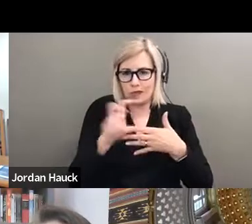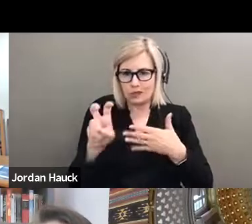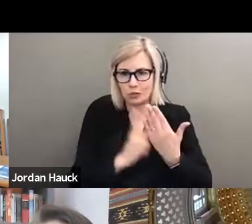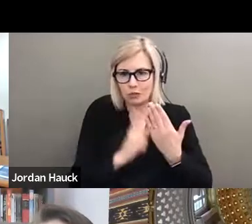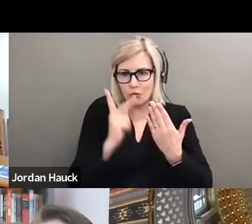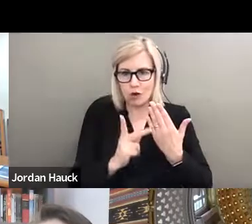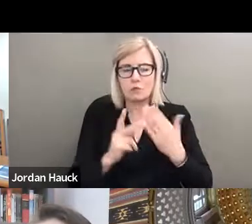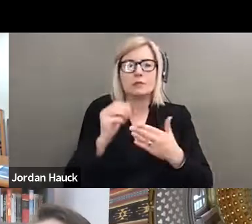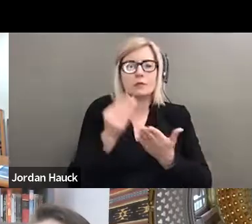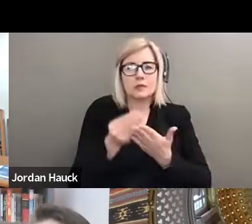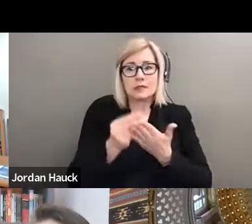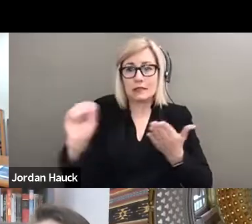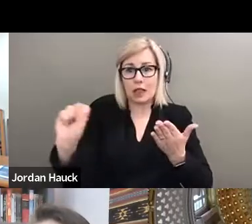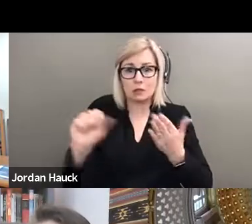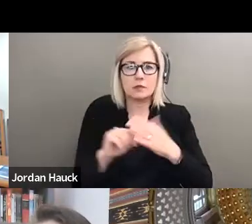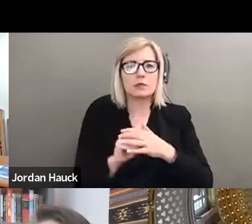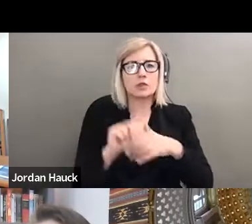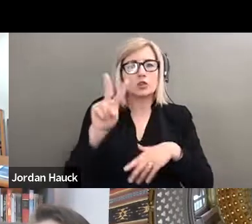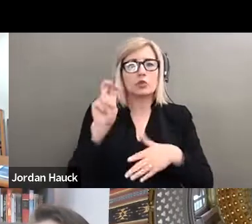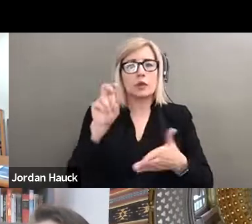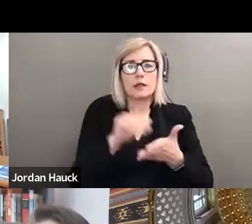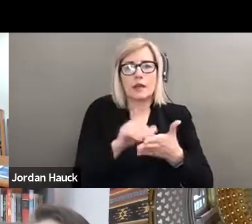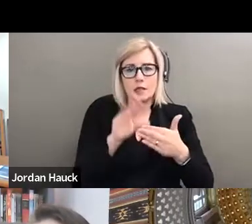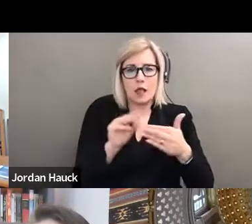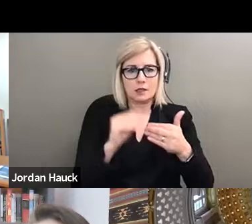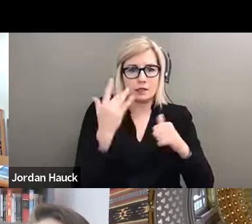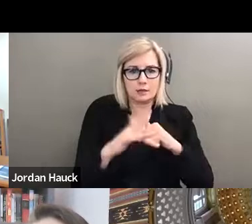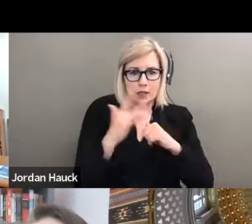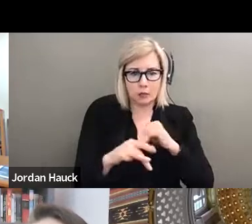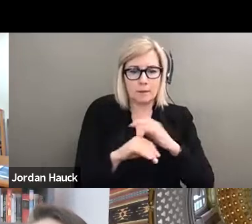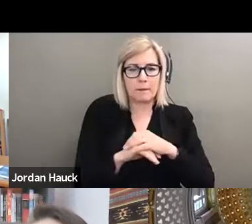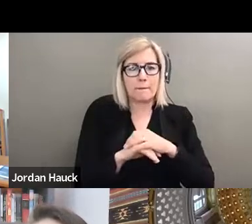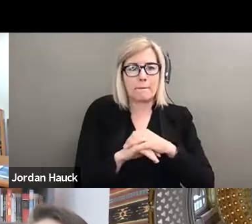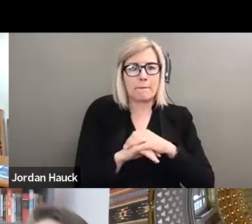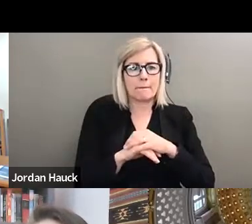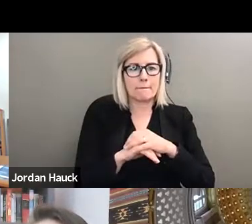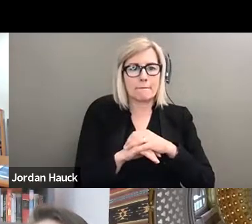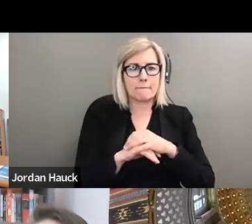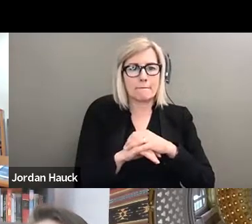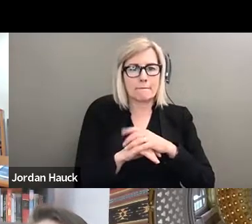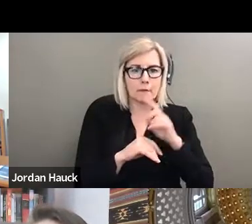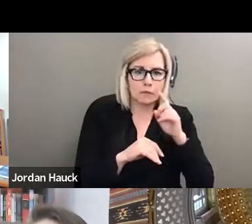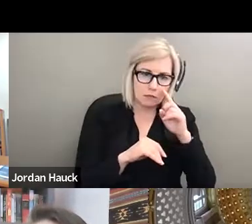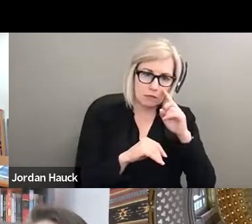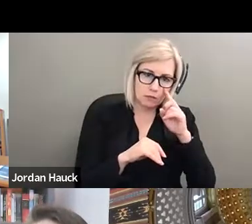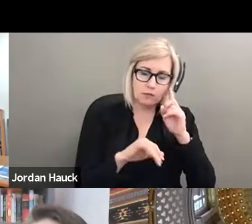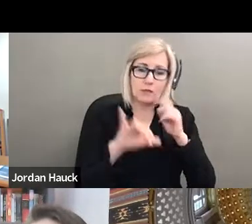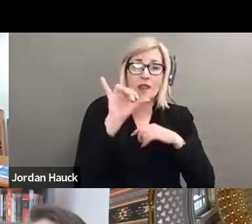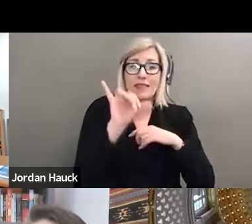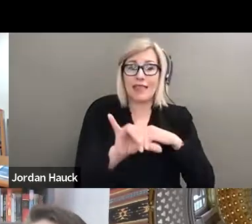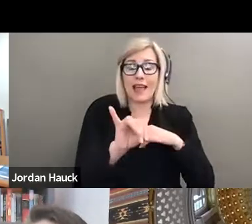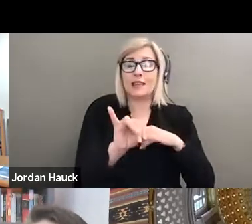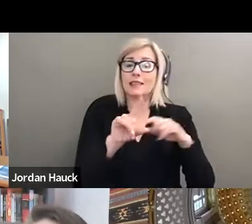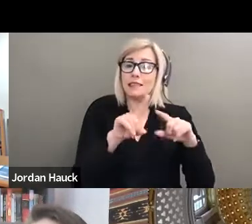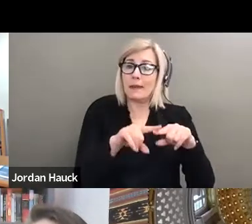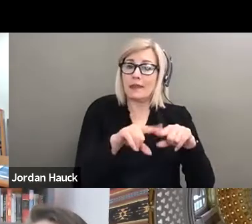the scholarships. There's $200,000 available in that. And that is contingent